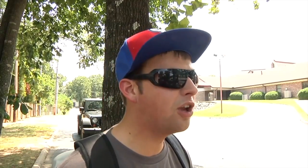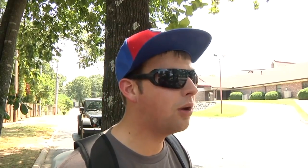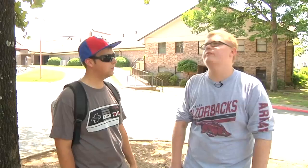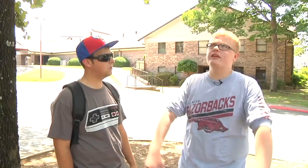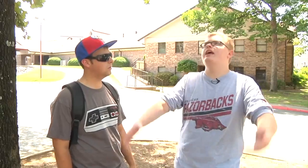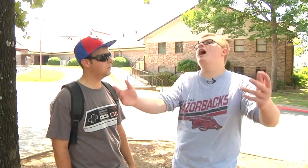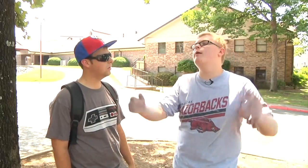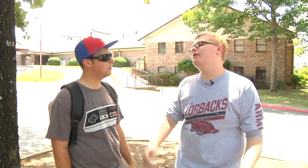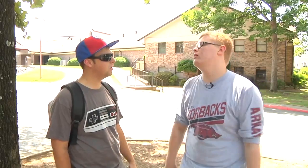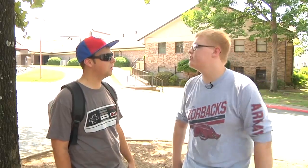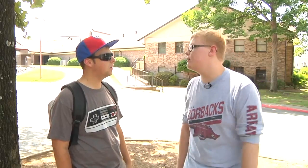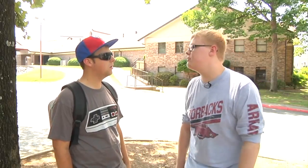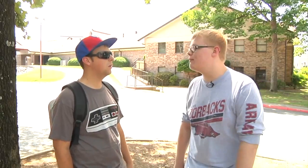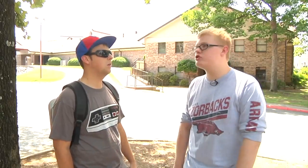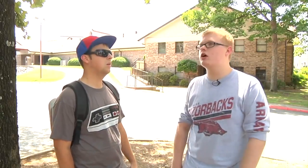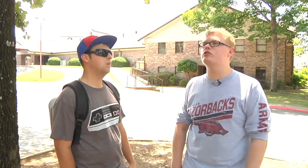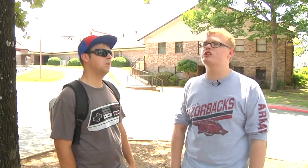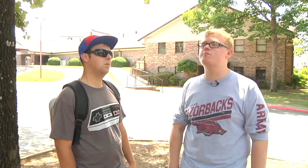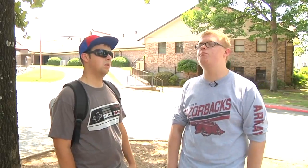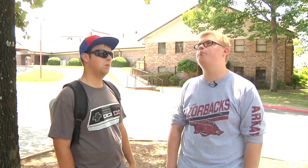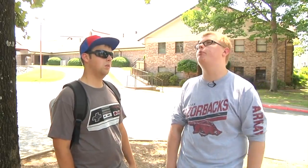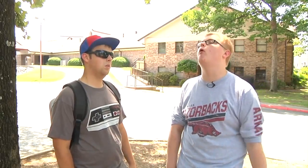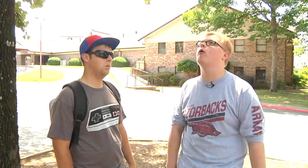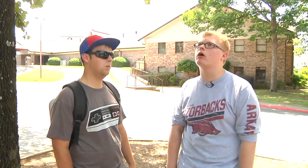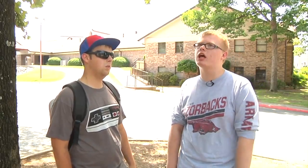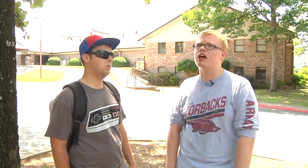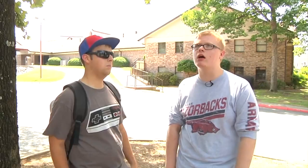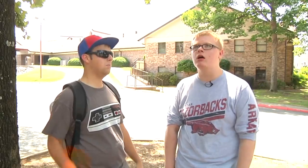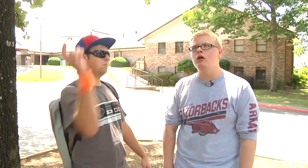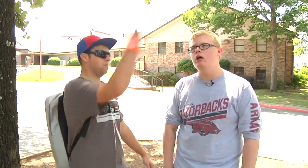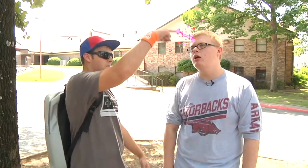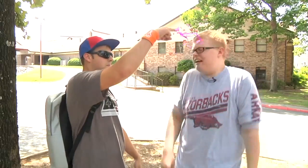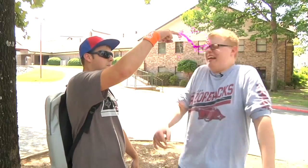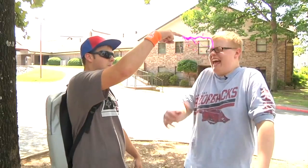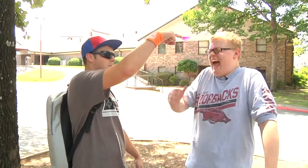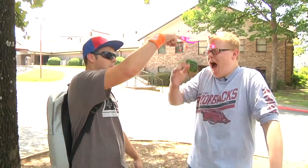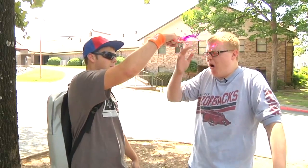planned for you. Yeah, but sometimes church is boring.